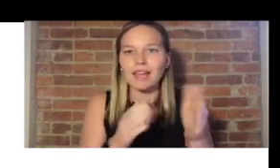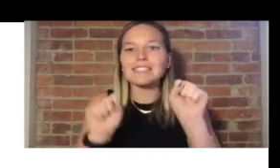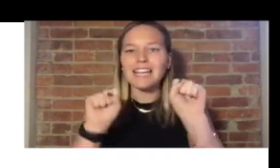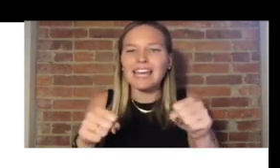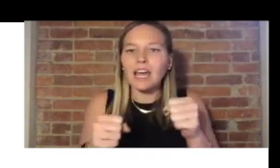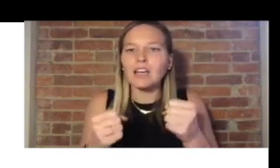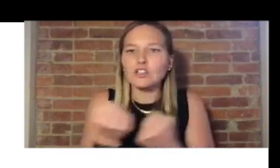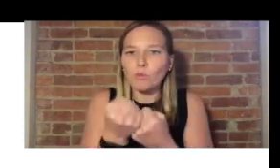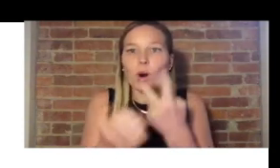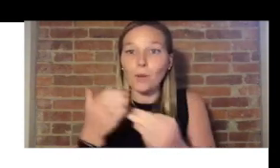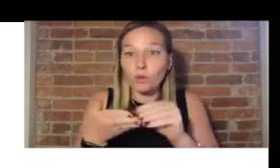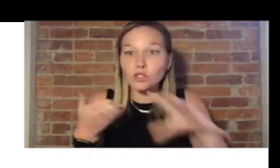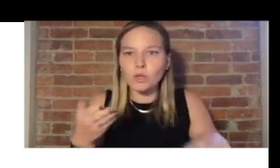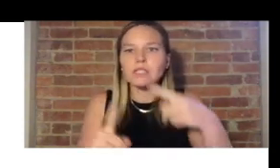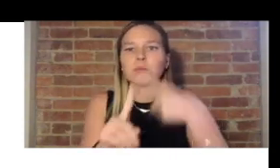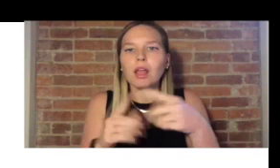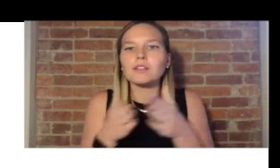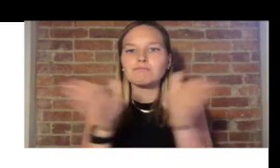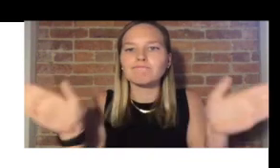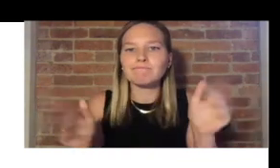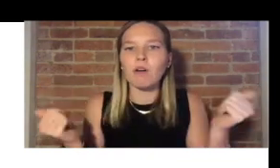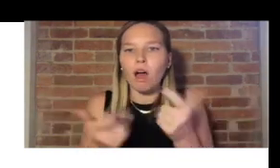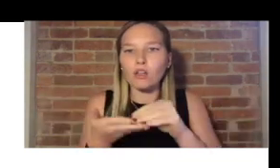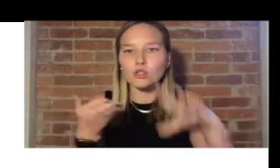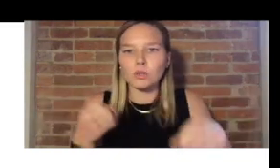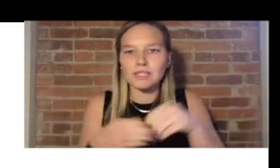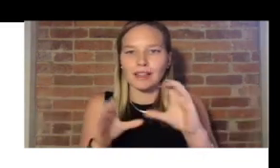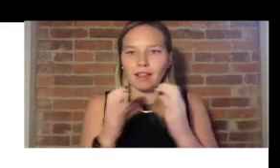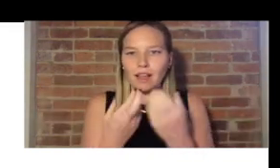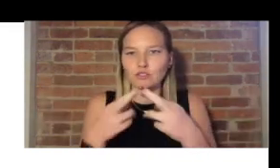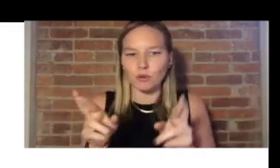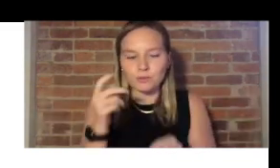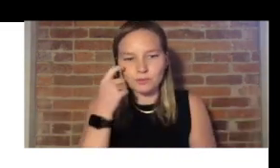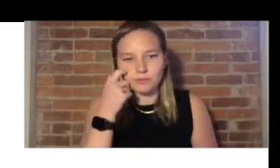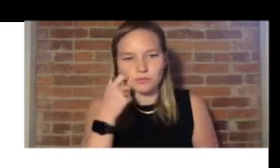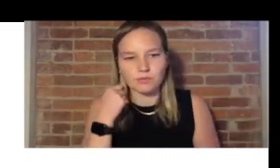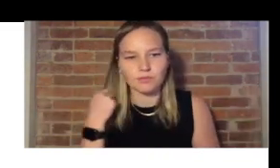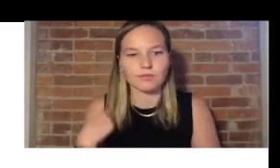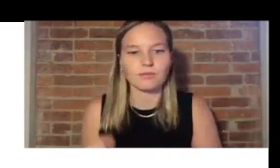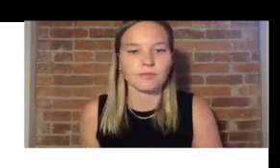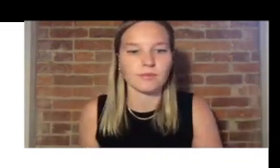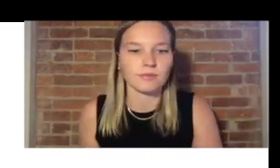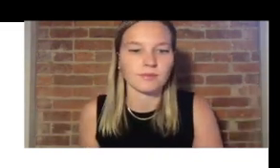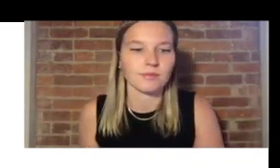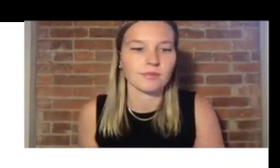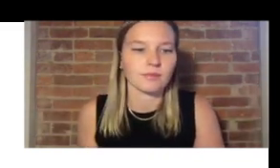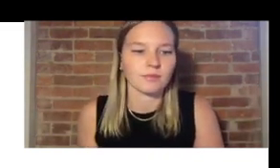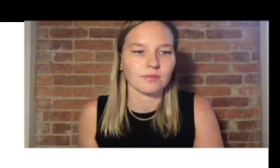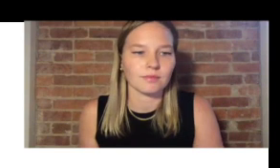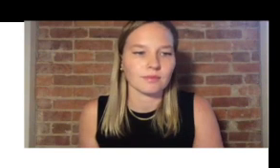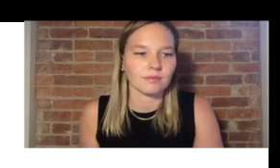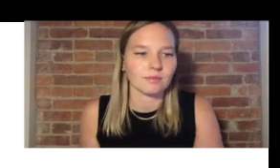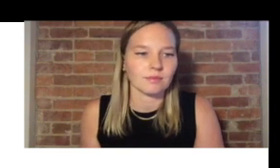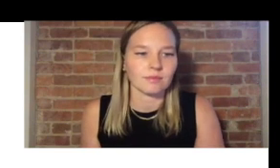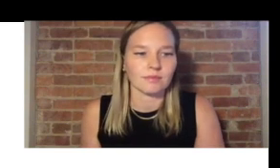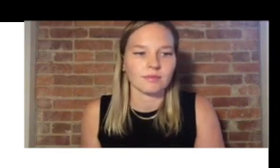They need both types of support in the lesson plan. But if you provide those supports, that can support both the student